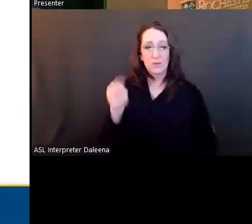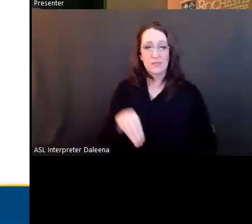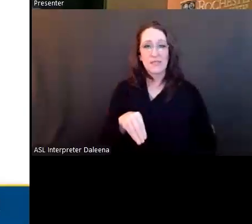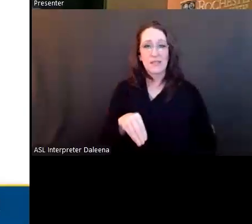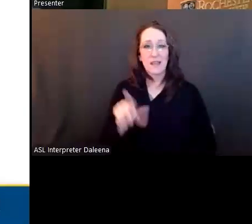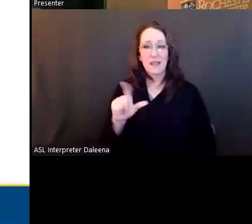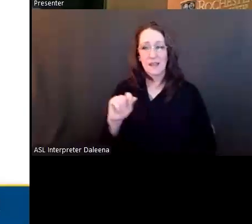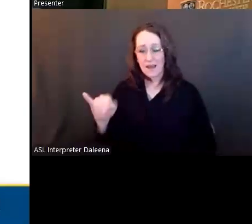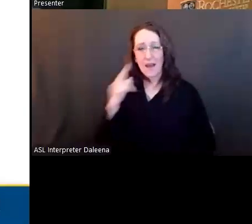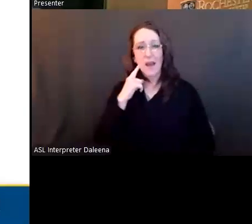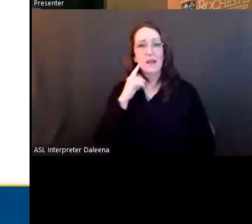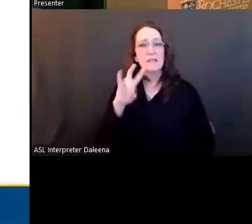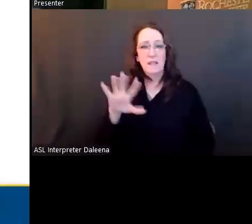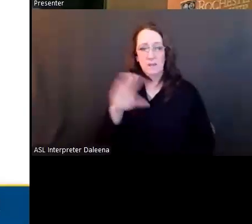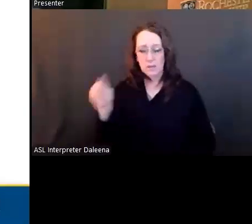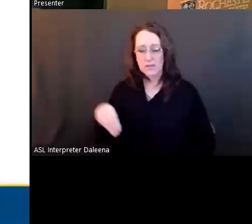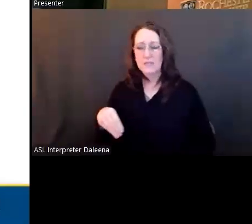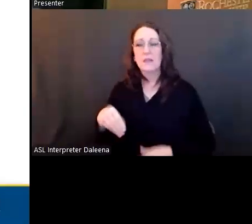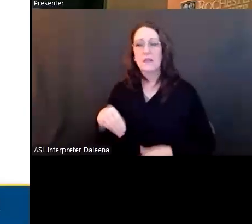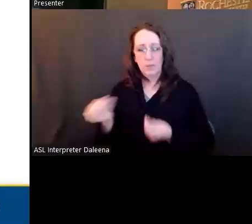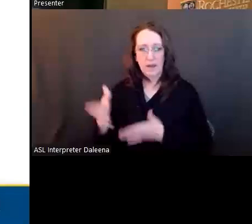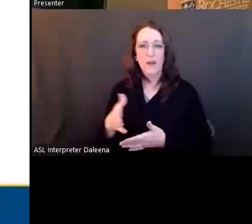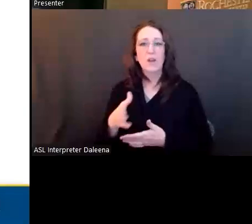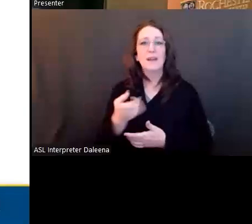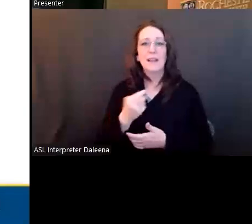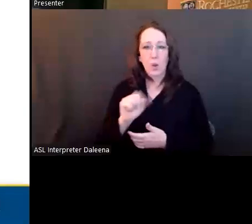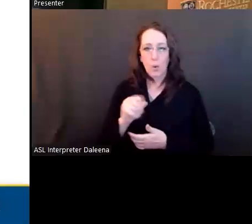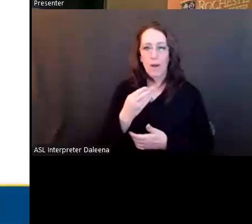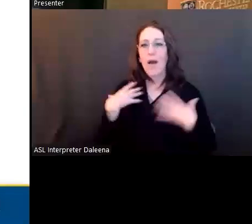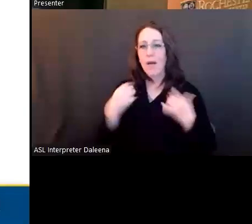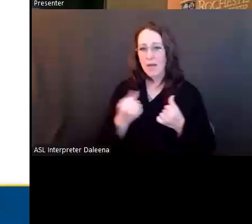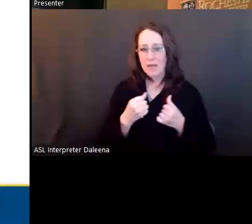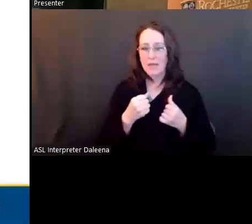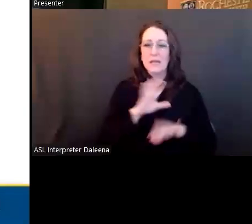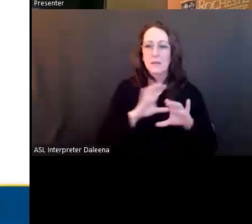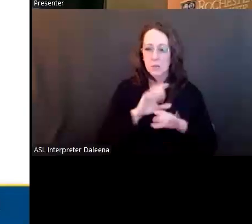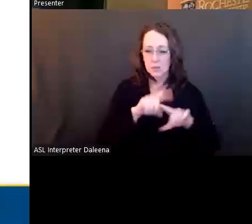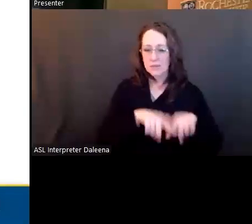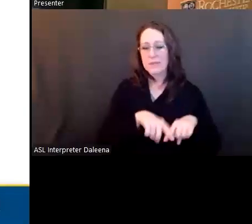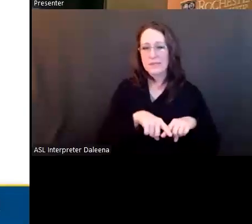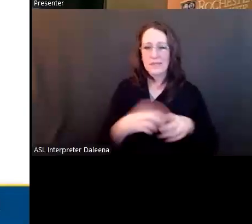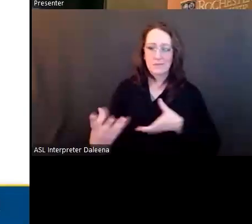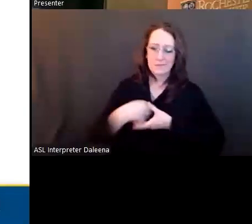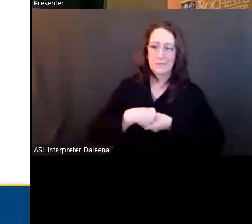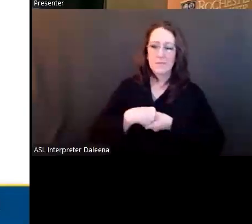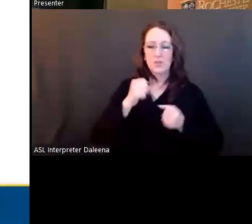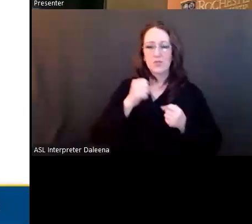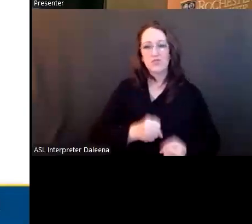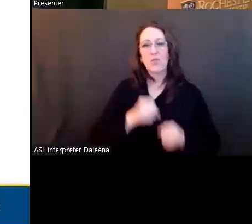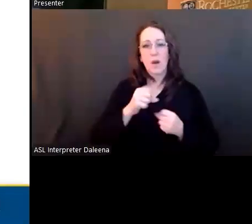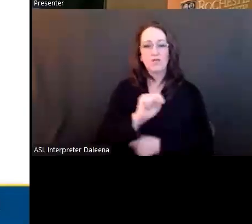provider visits, completed Helio Health inpatient chemical dependency treatment, and was engaged in Strong Ties embedded CD